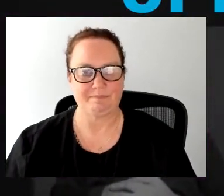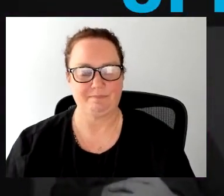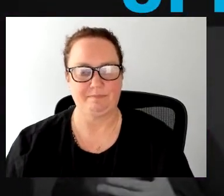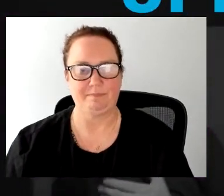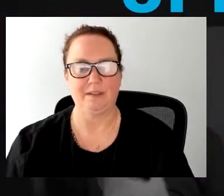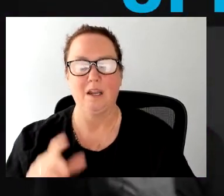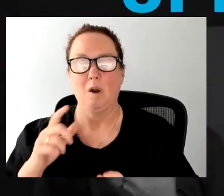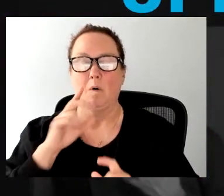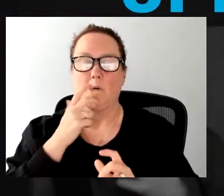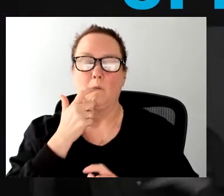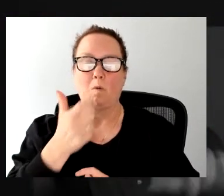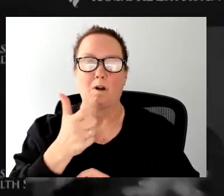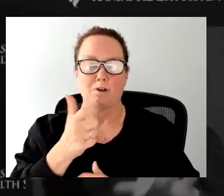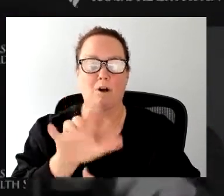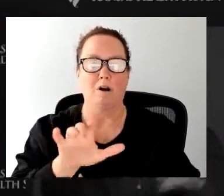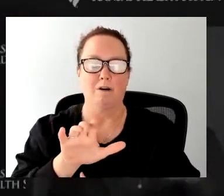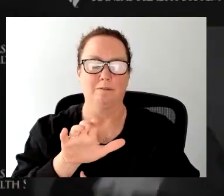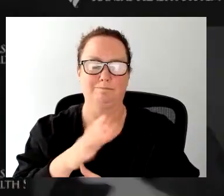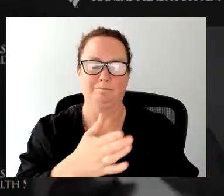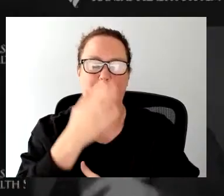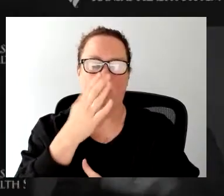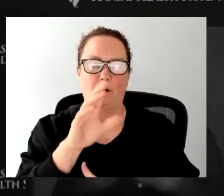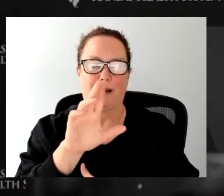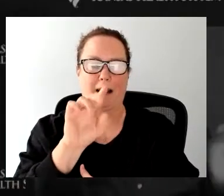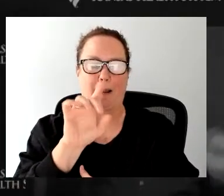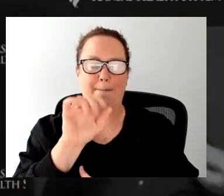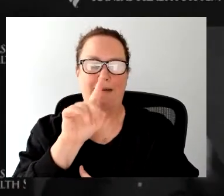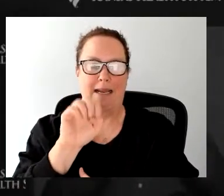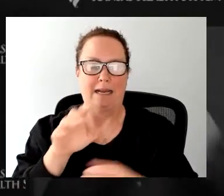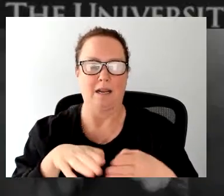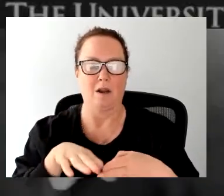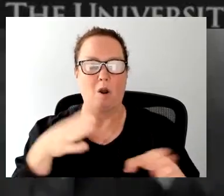Subscribe to our morning medical update and Open Mics with Dr.